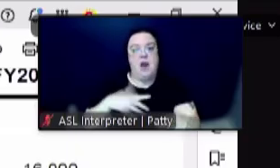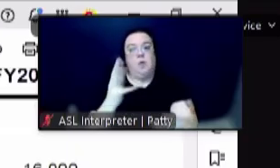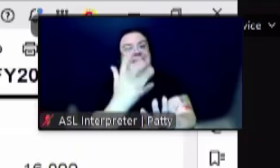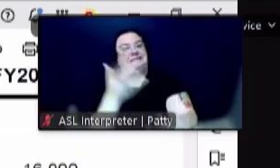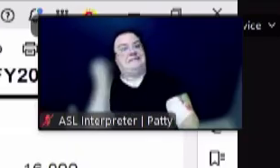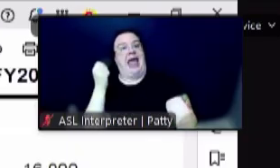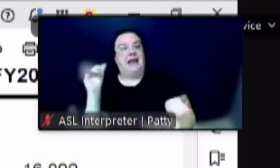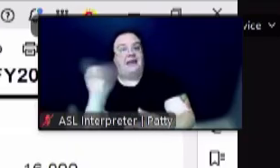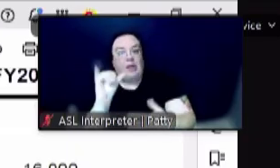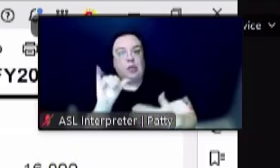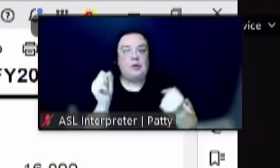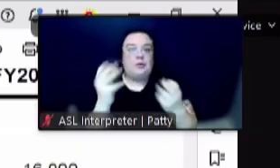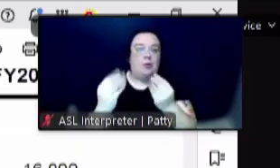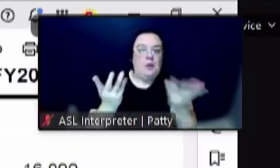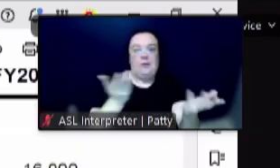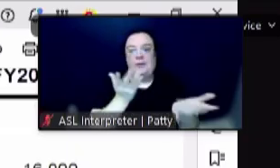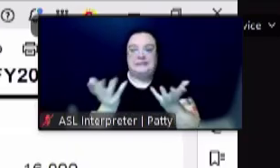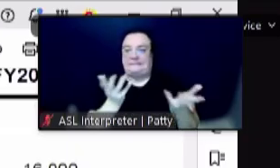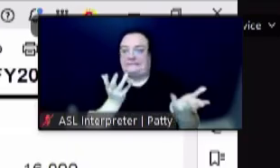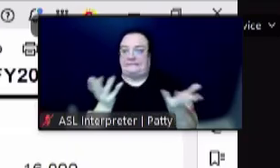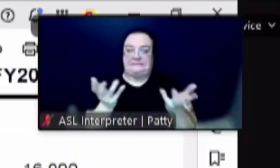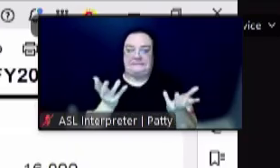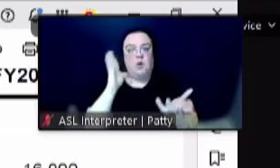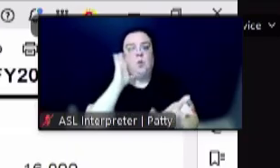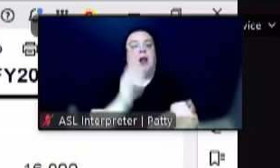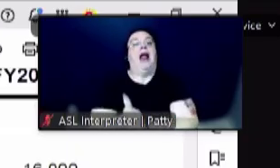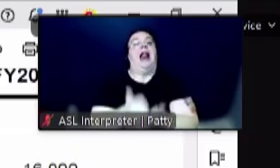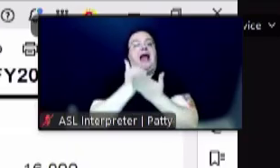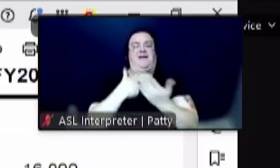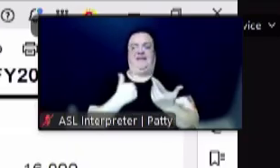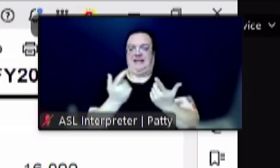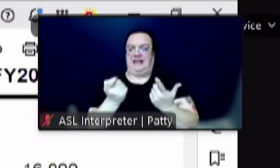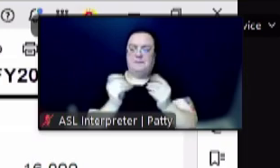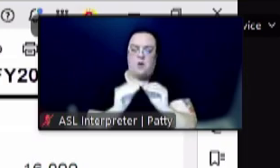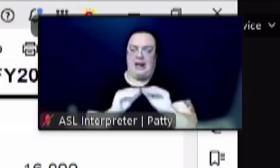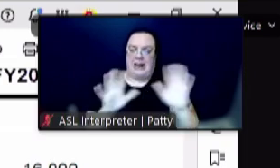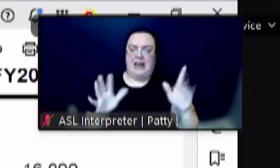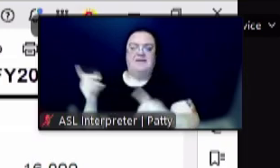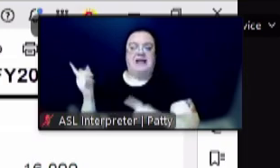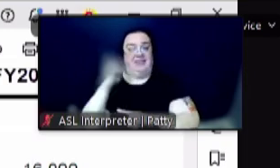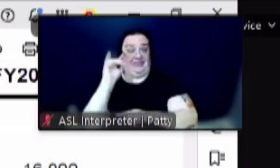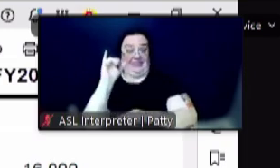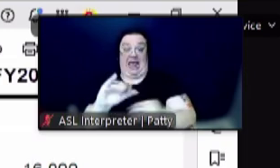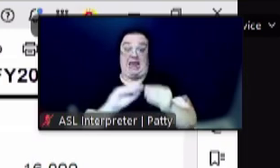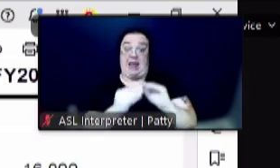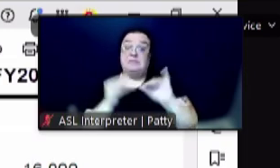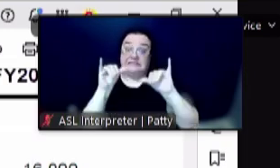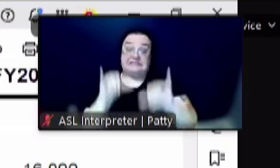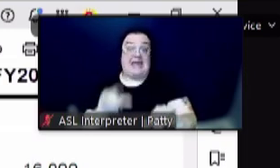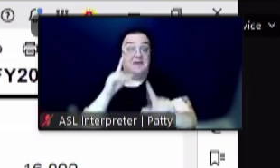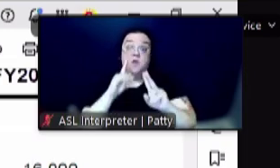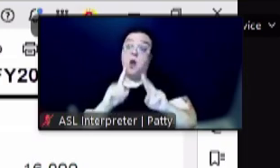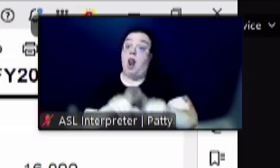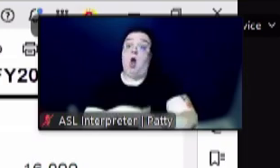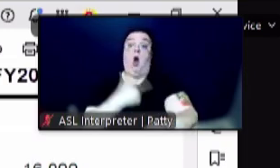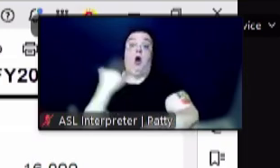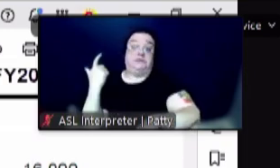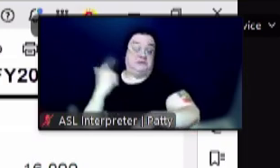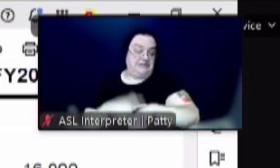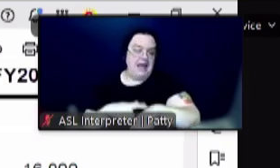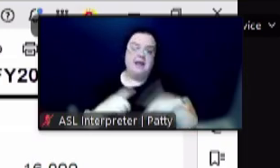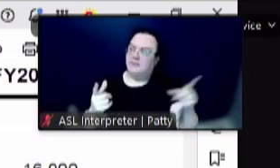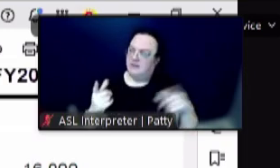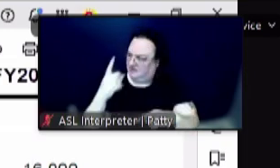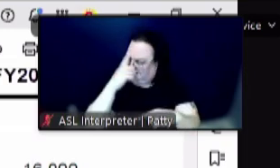either, So that's just, it'd be helpful to have a little bit of clarity. I think that number has been the same for a very long time. Did they used to use